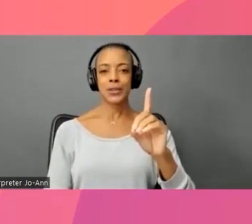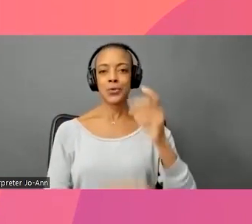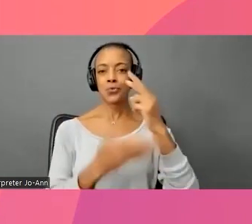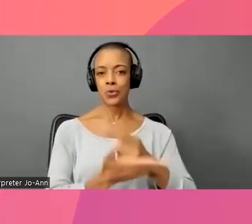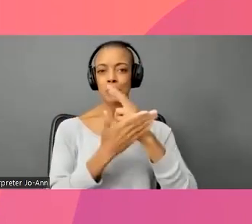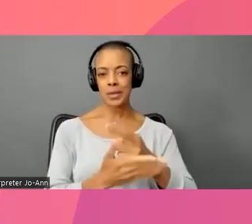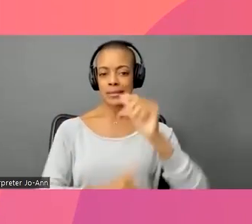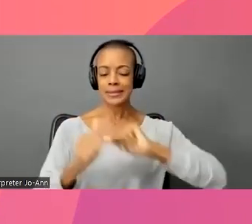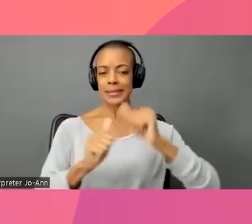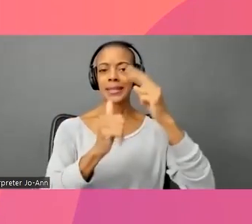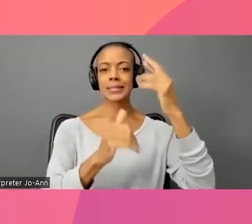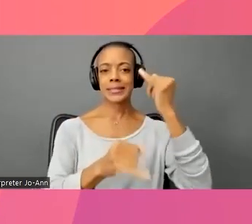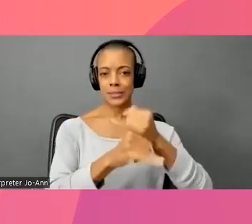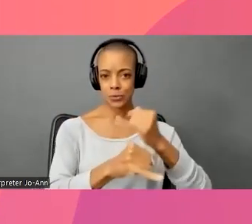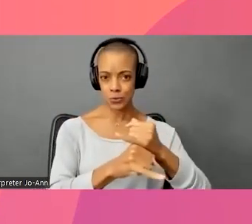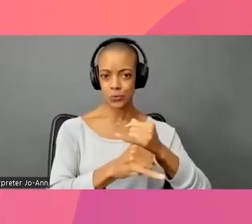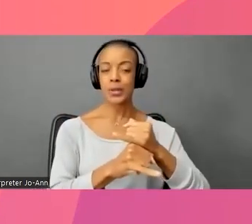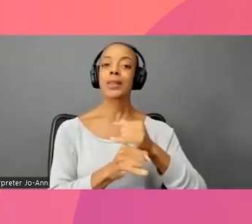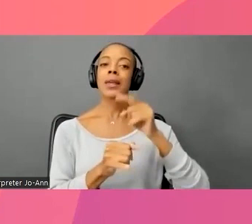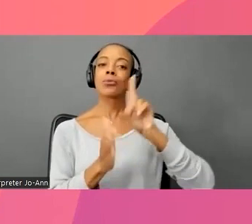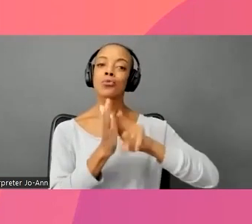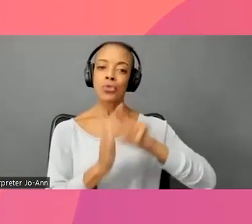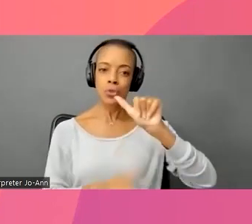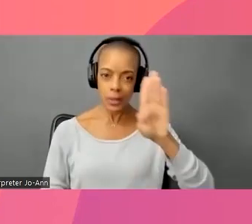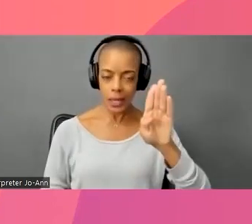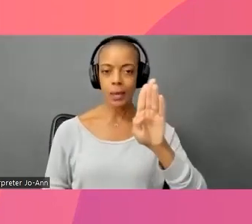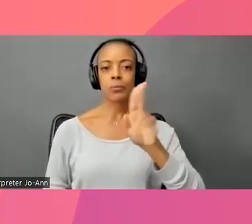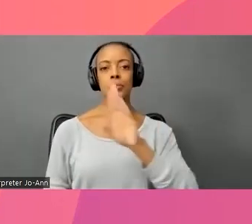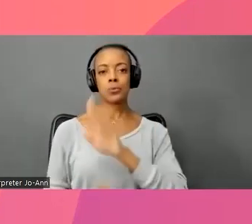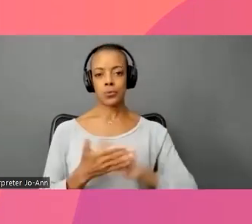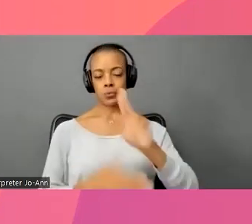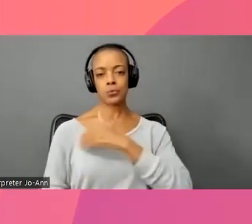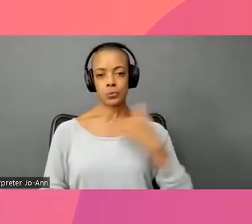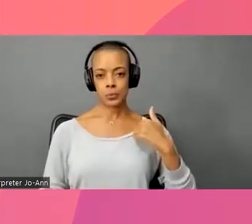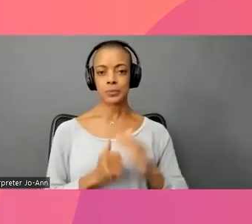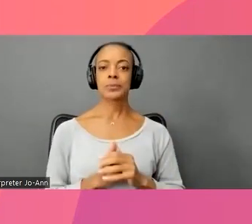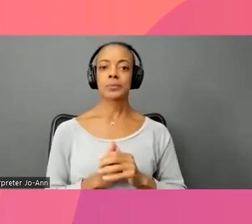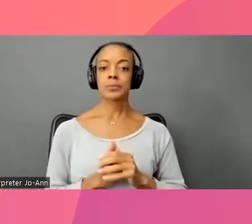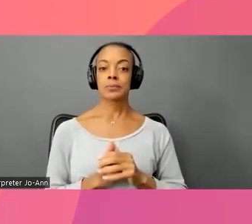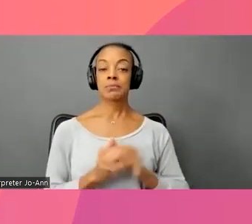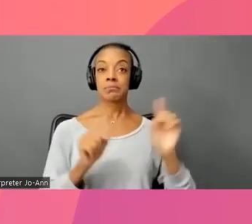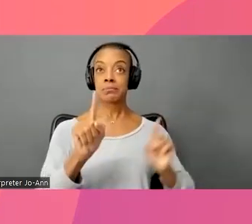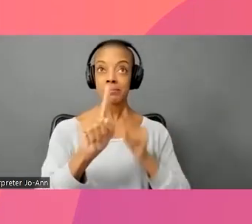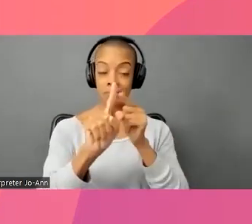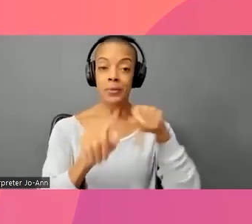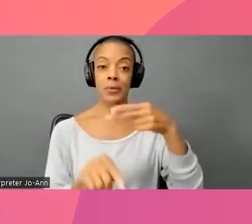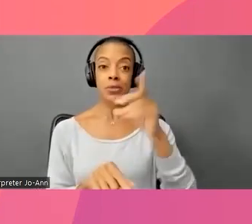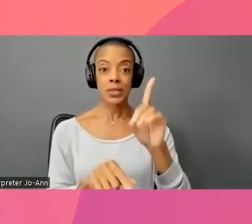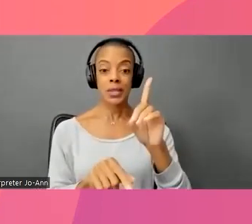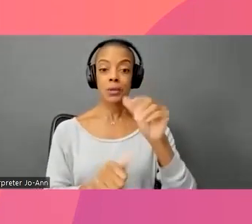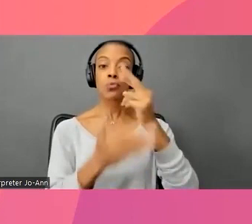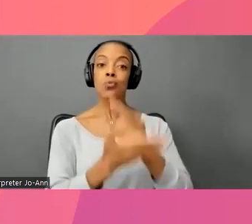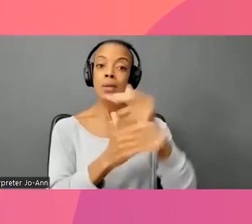Injury Research Lab at the University of Toronto. For me, pursuing a PhD in rehab sciences has been a